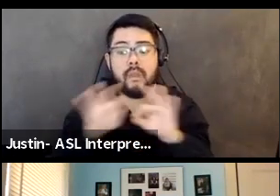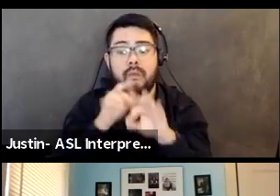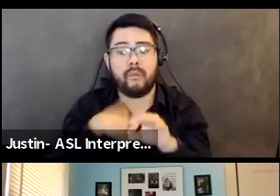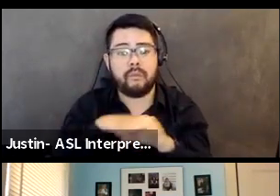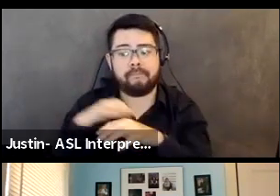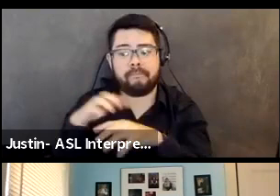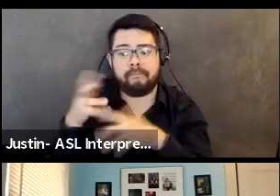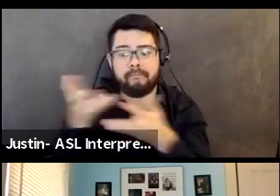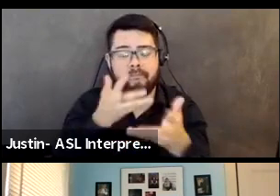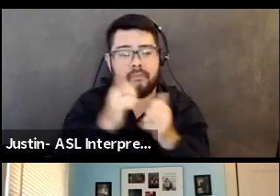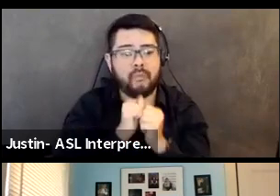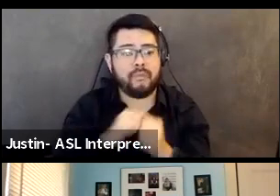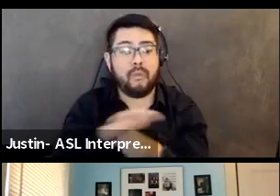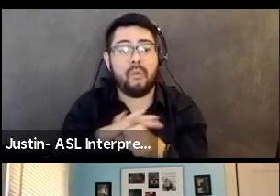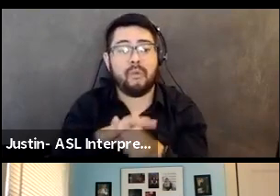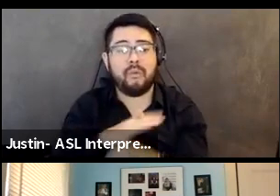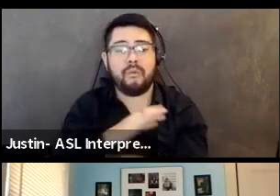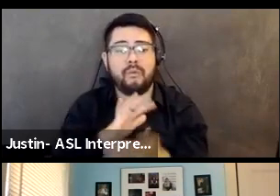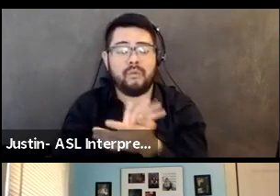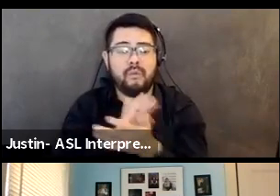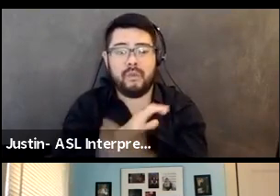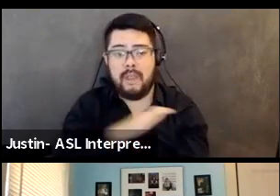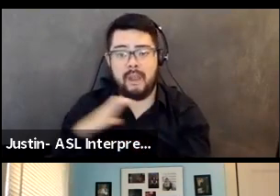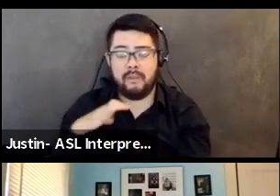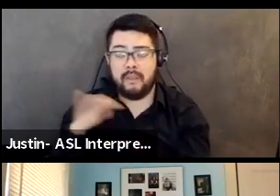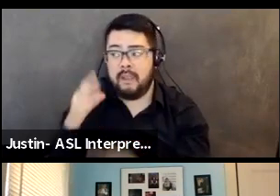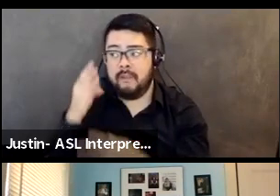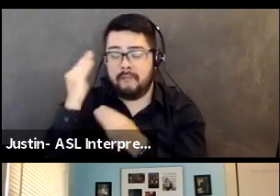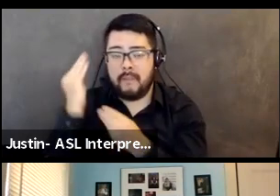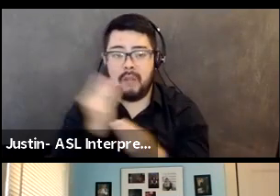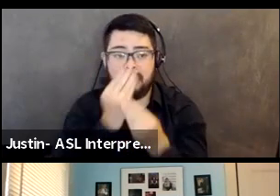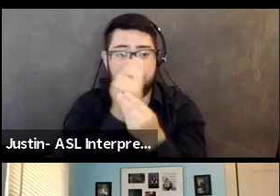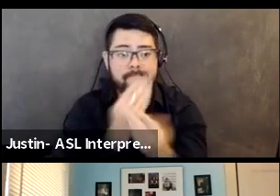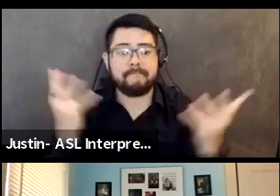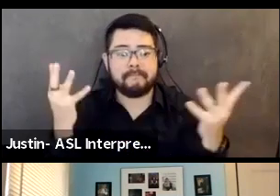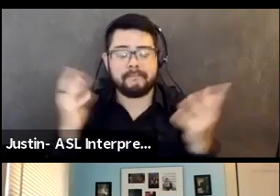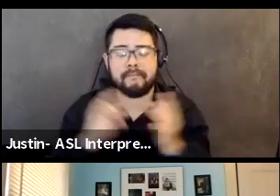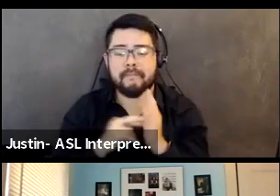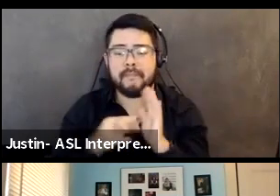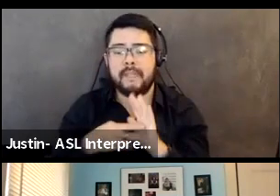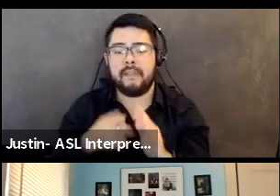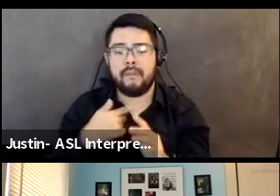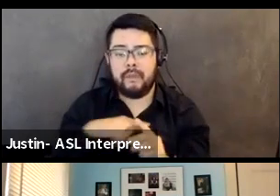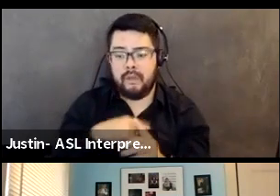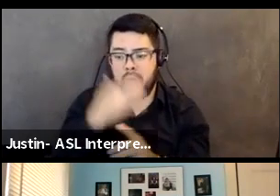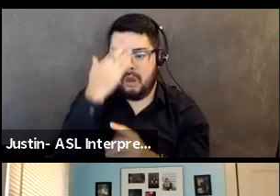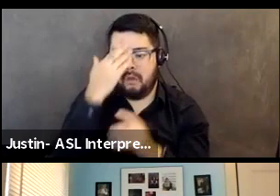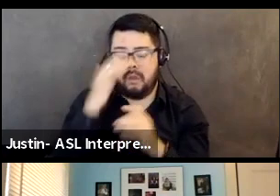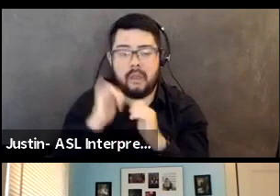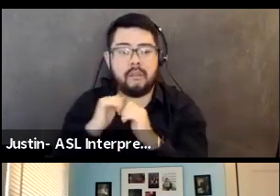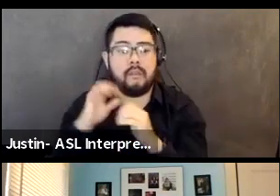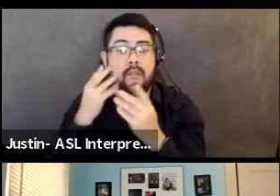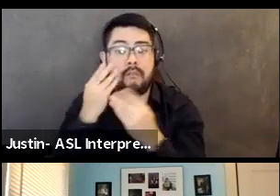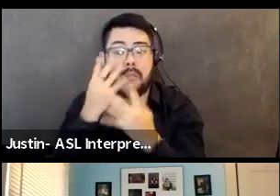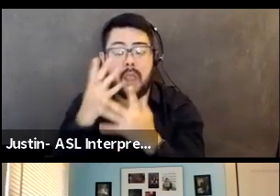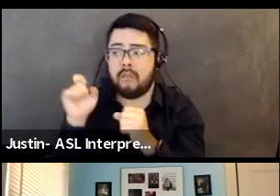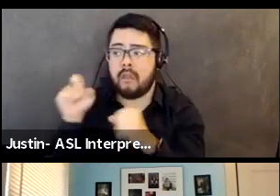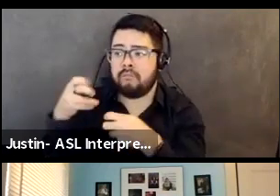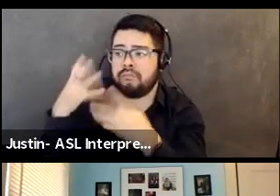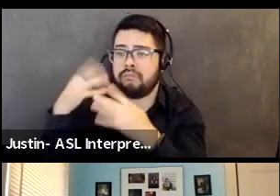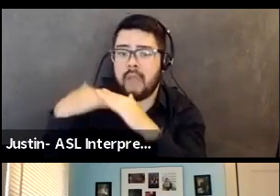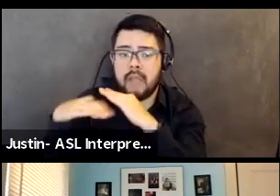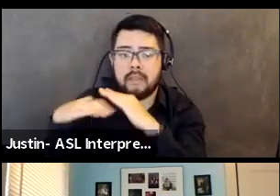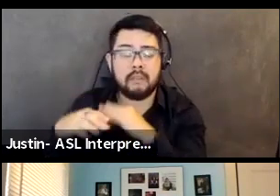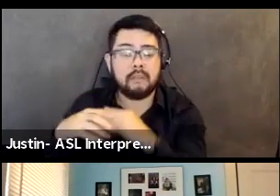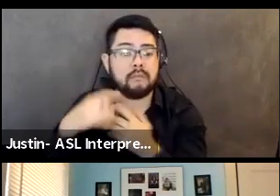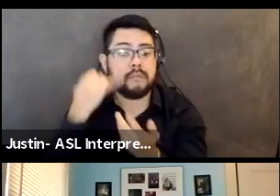bring this information to their sessions and we can design ways to make sure that people have access to that information um for example